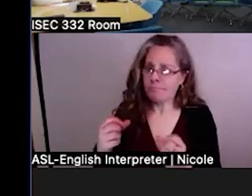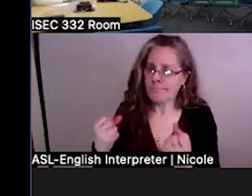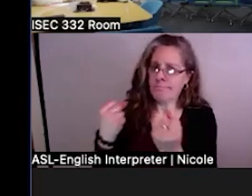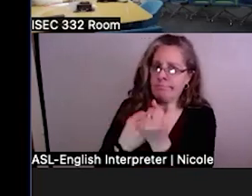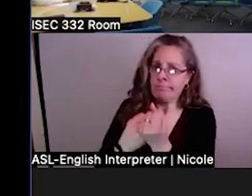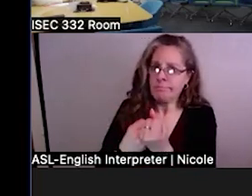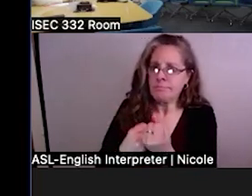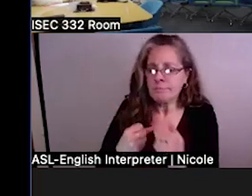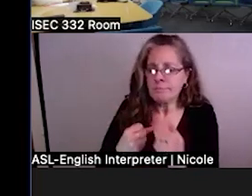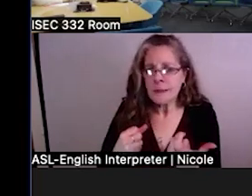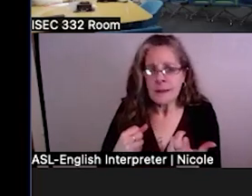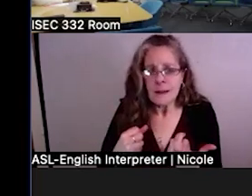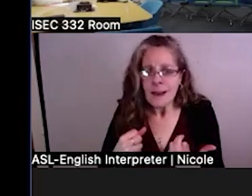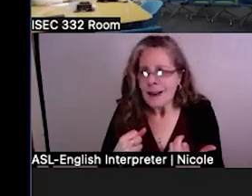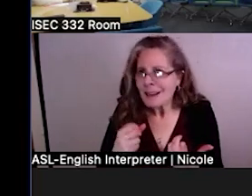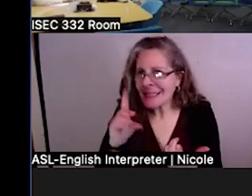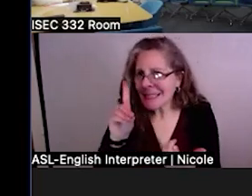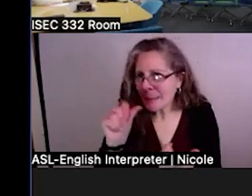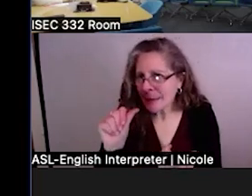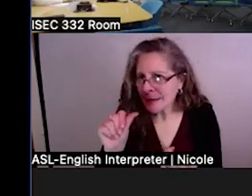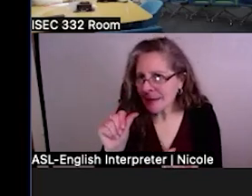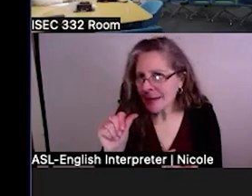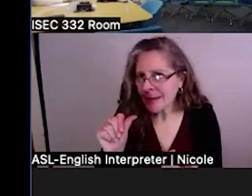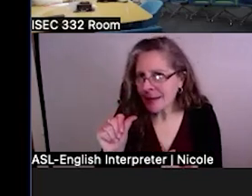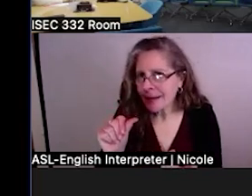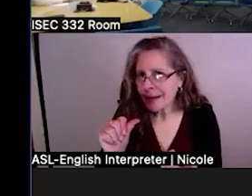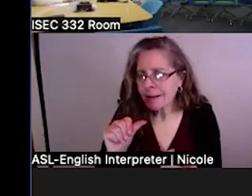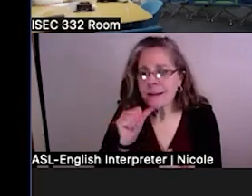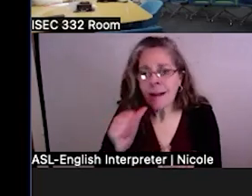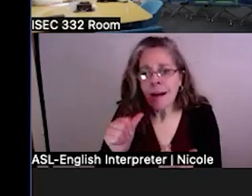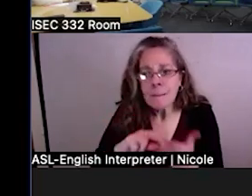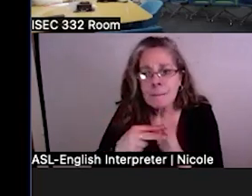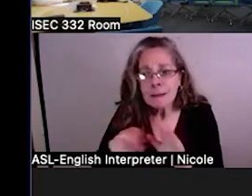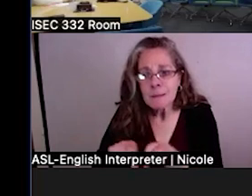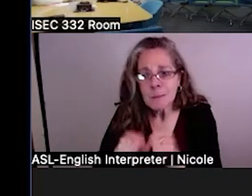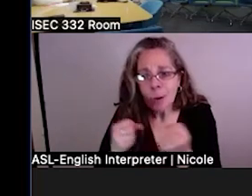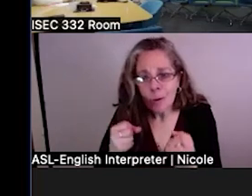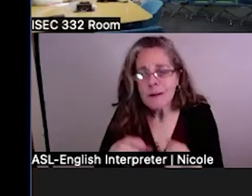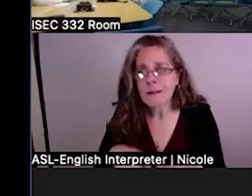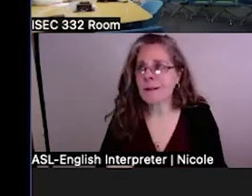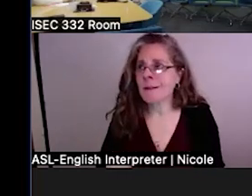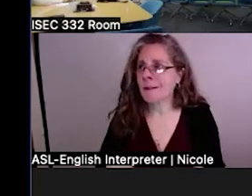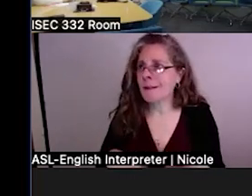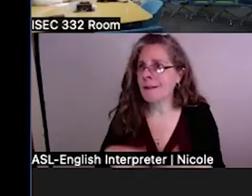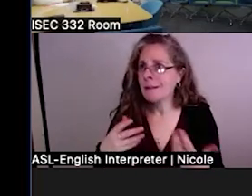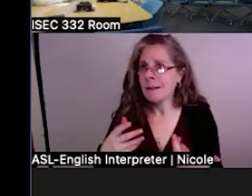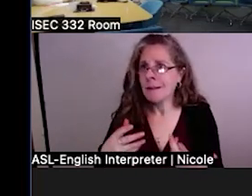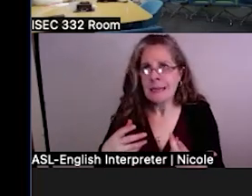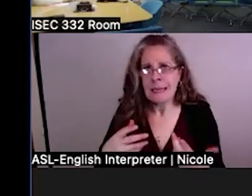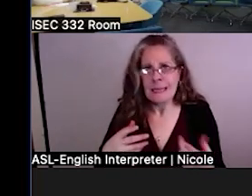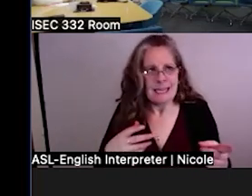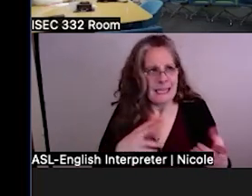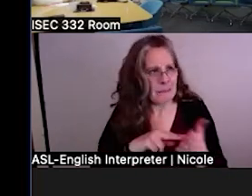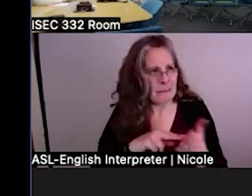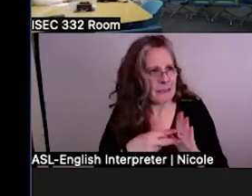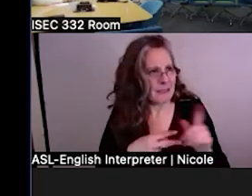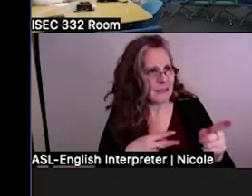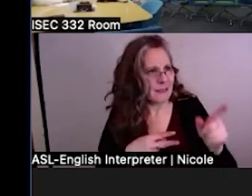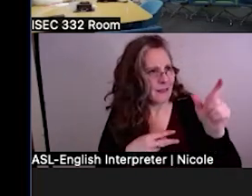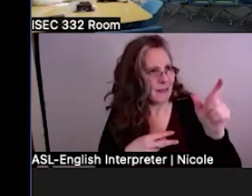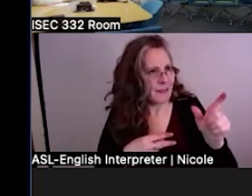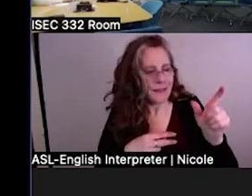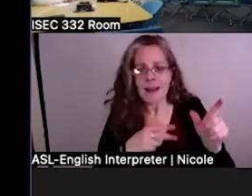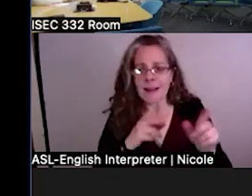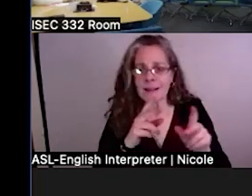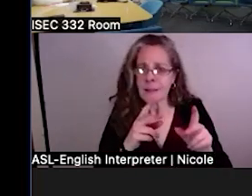where you look at disability as something that really is a reaction of others not accommodating your needs.